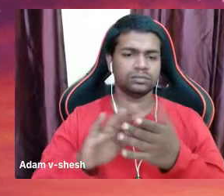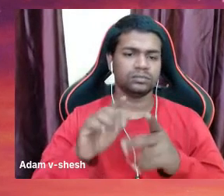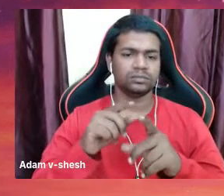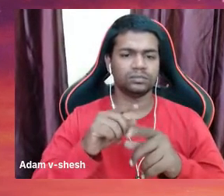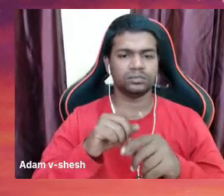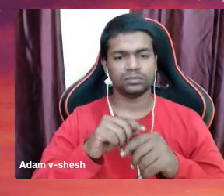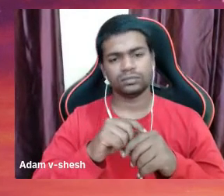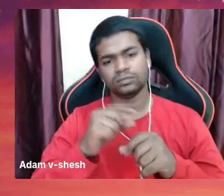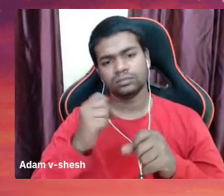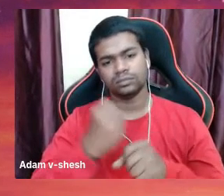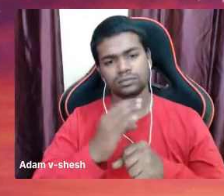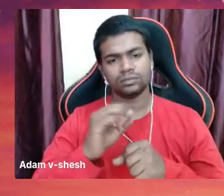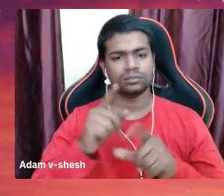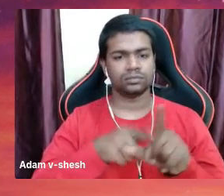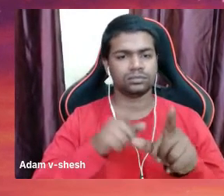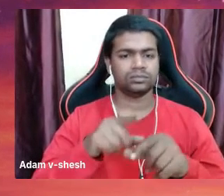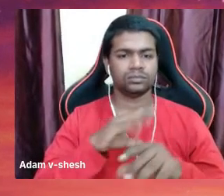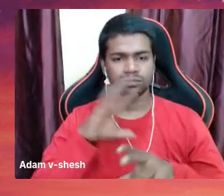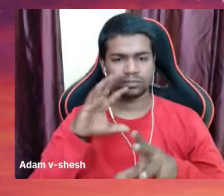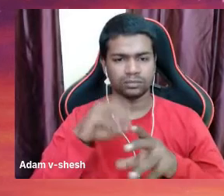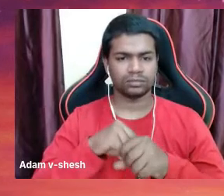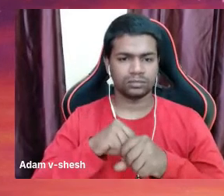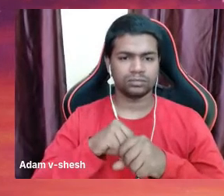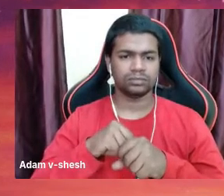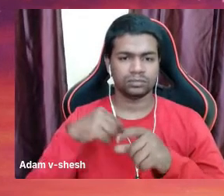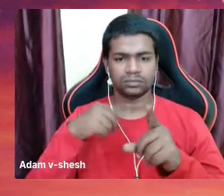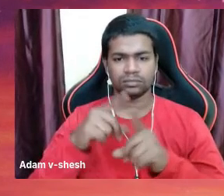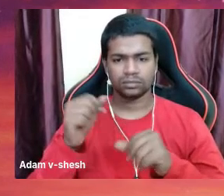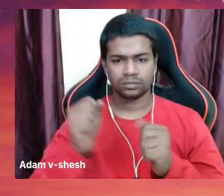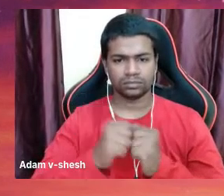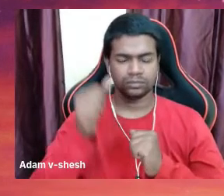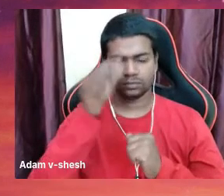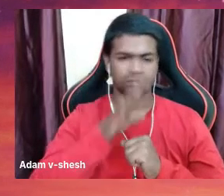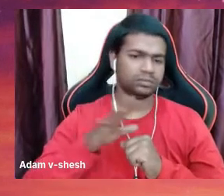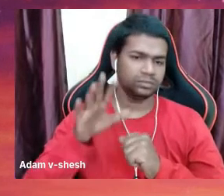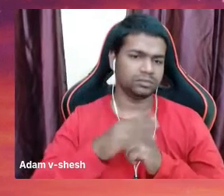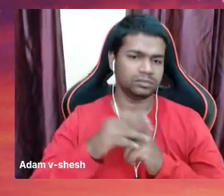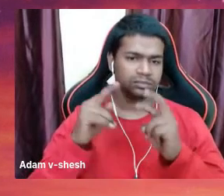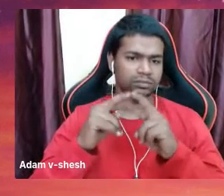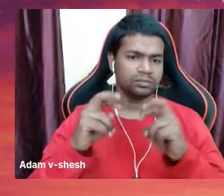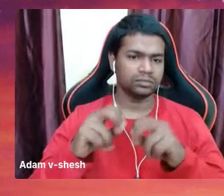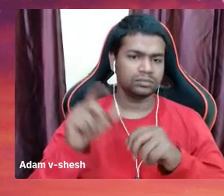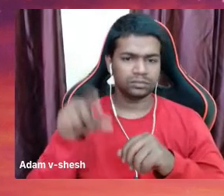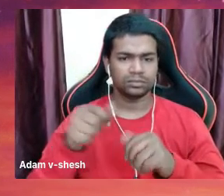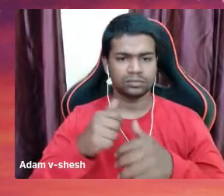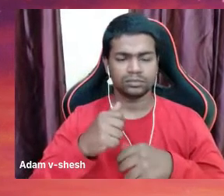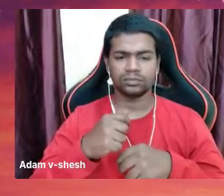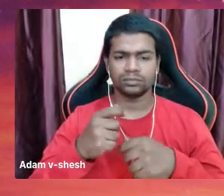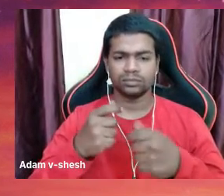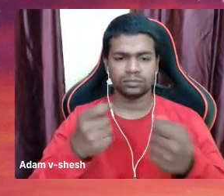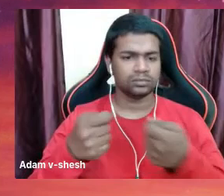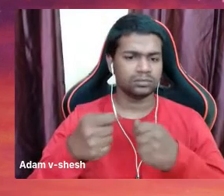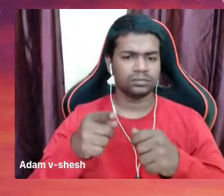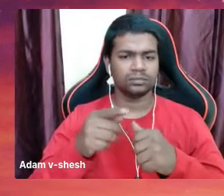spend 4 hours discussing all the things that we need to do in the country to enhance entrepreneurship. I mean, it's